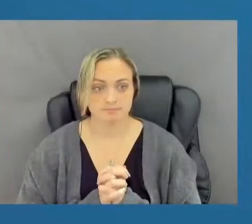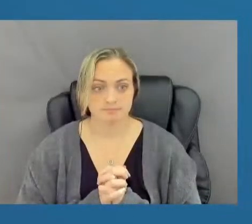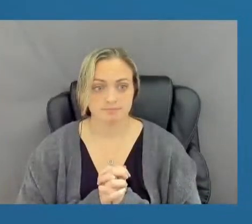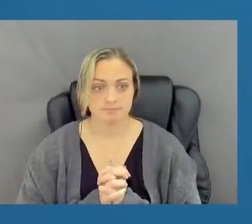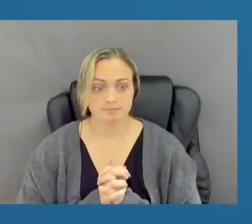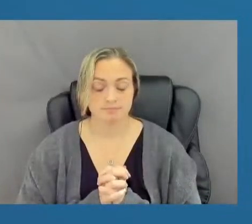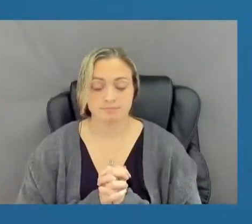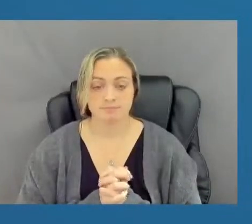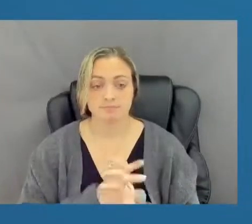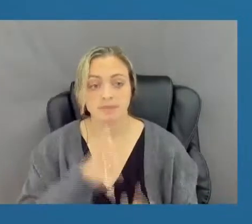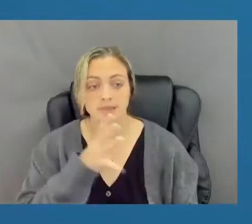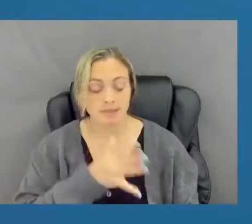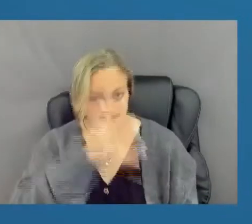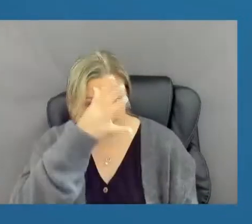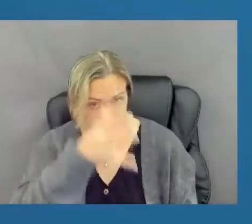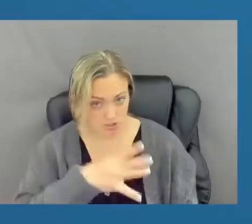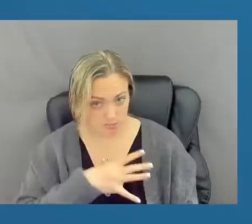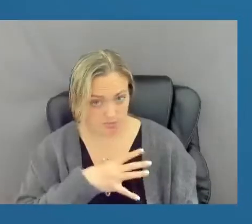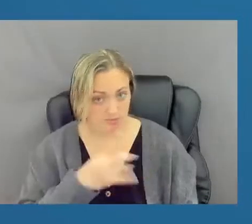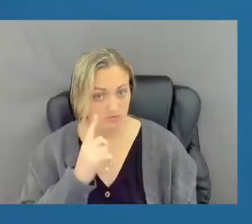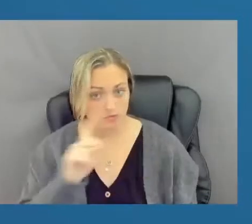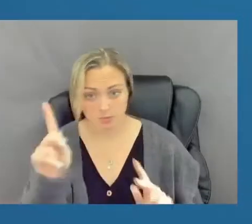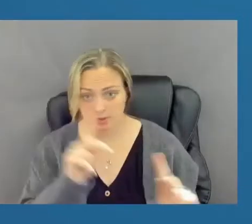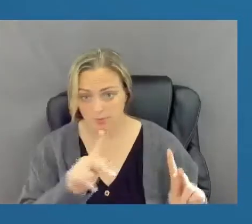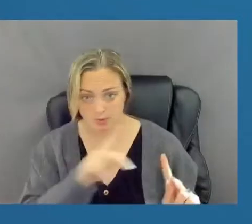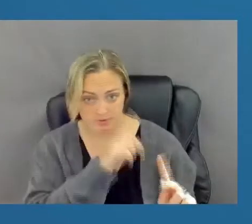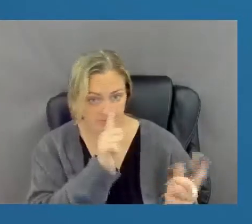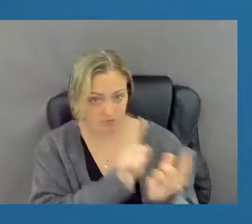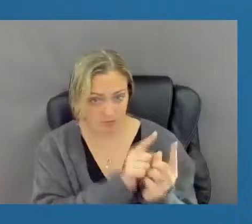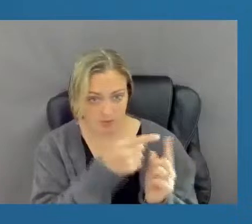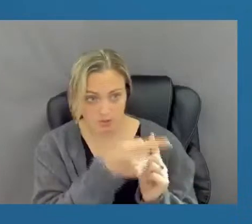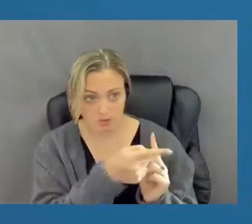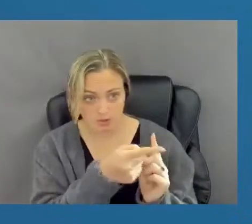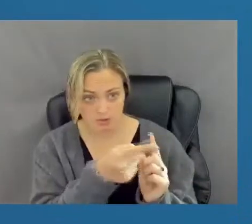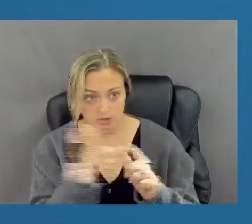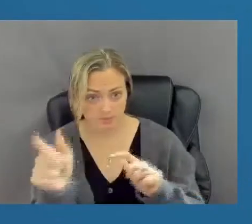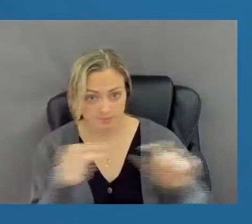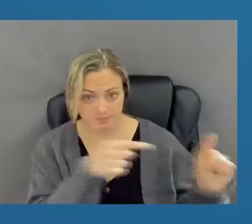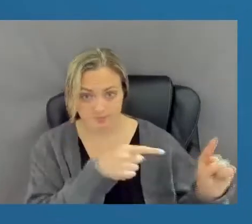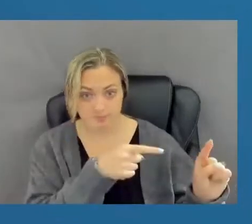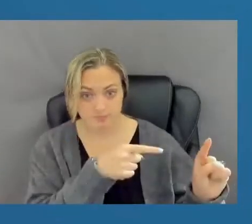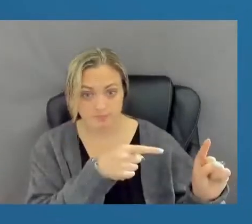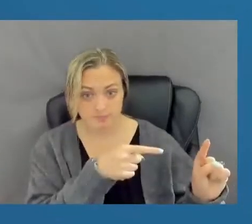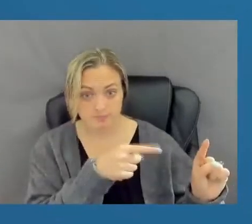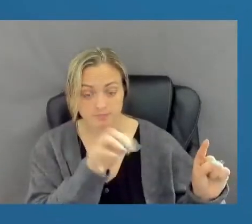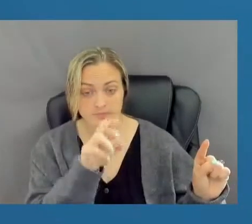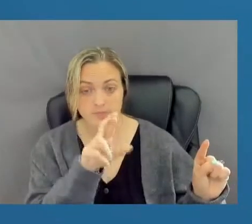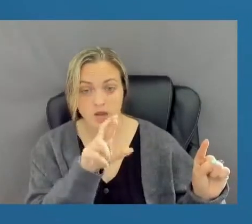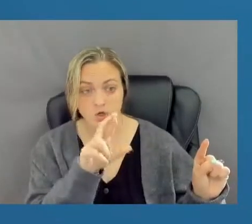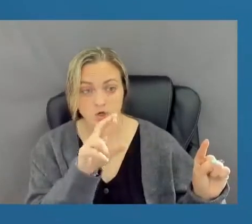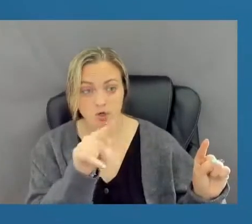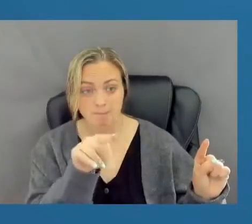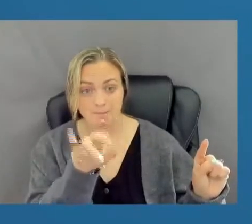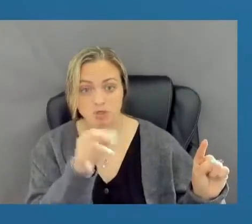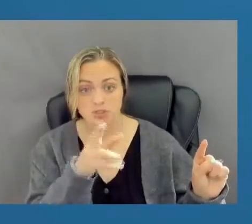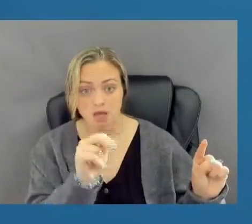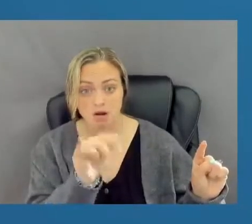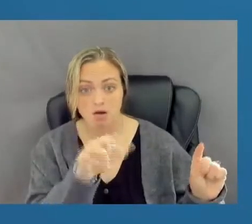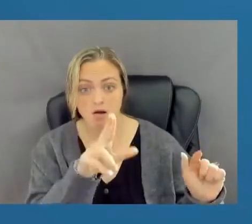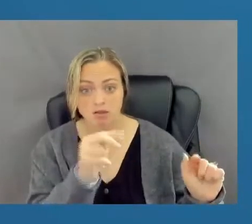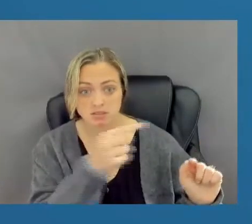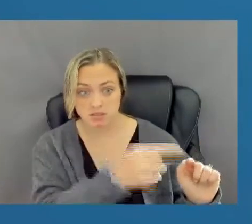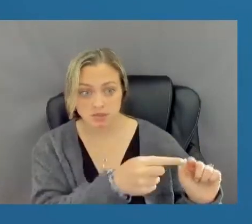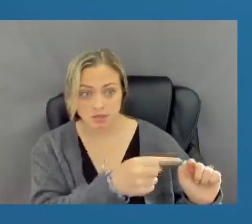Ladies and gentlemen, for those who don't know her, cameras, this is Dr. Prasanna Alston. She is our Chief